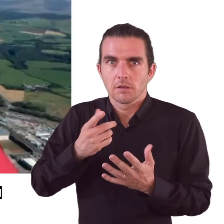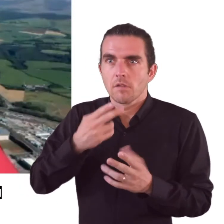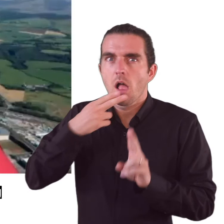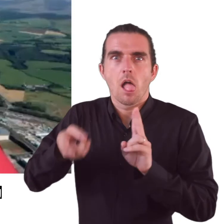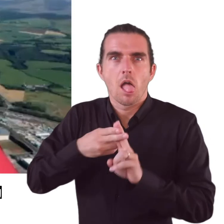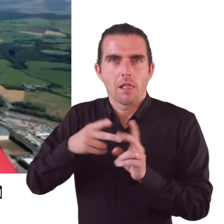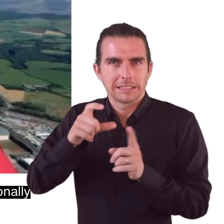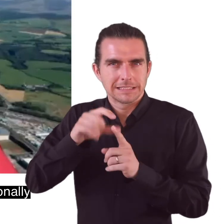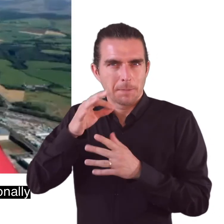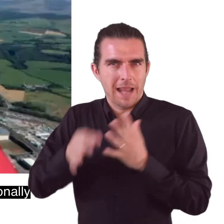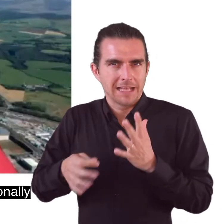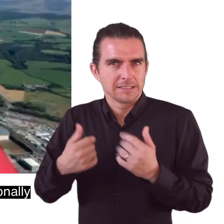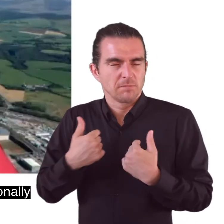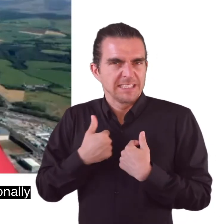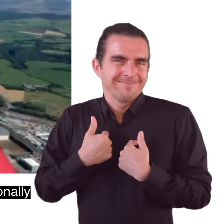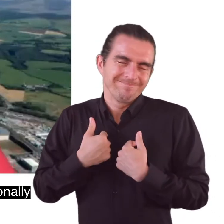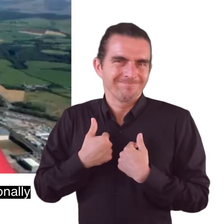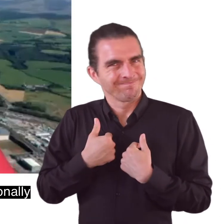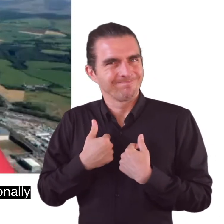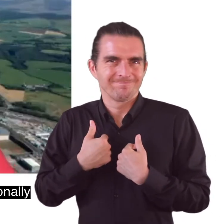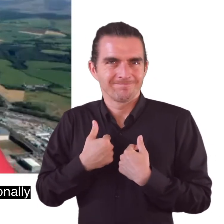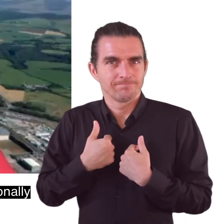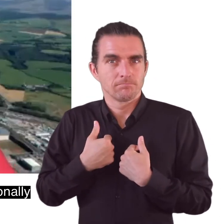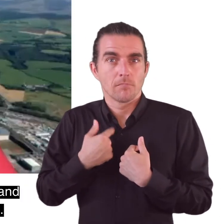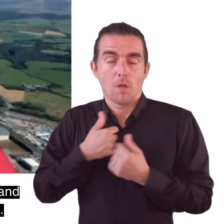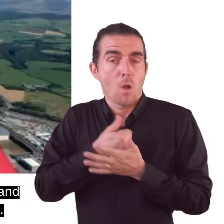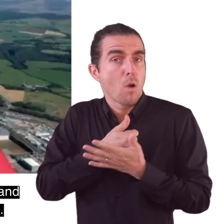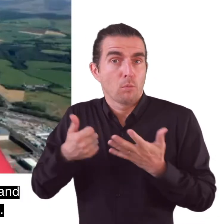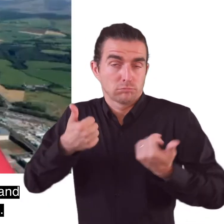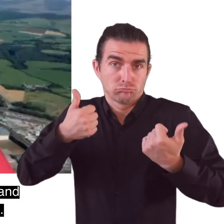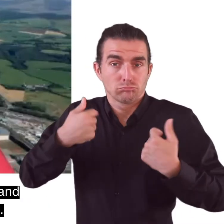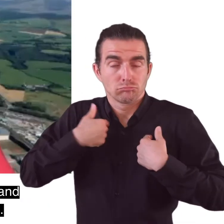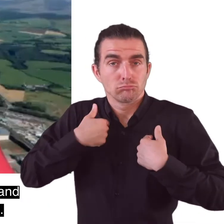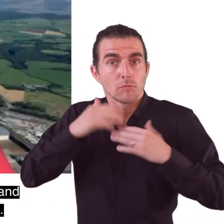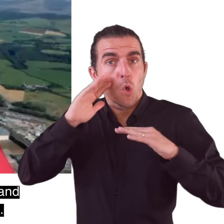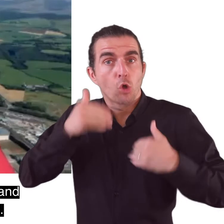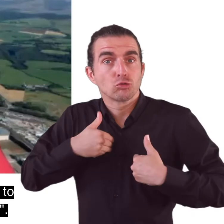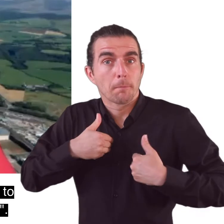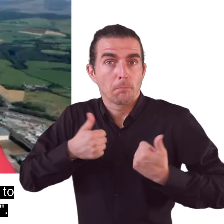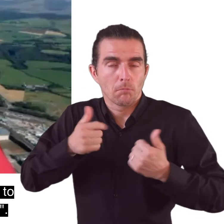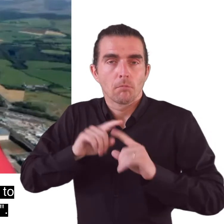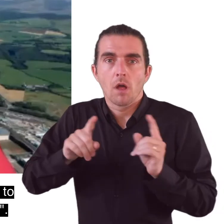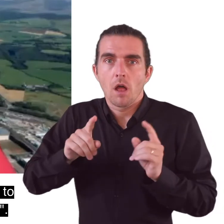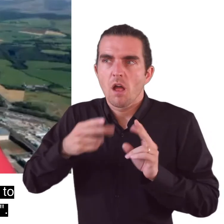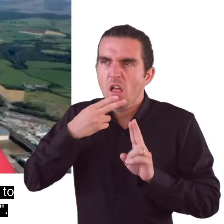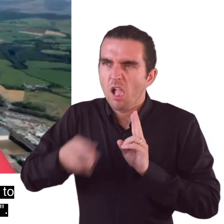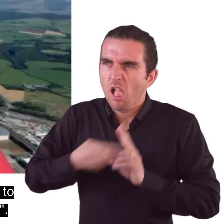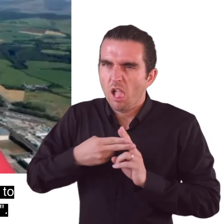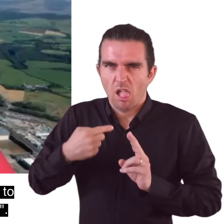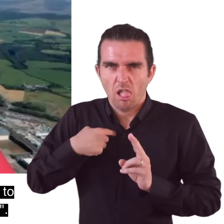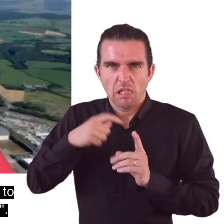being labelled as disabled, that was something I personally struggled a lot with. I would always be open and say, hey, I'm autistic, but I was very reluctant to say,